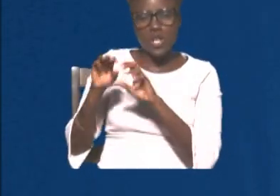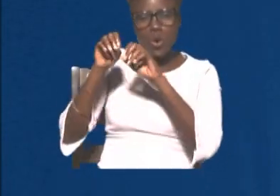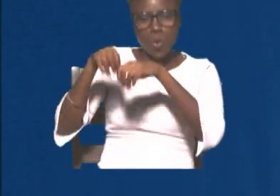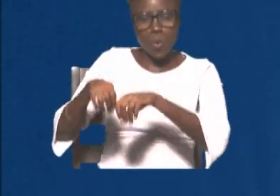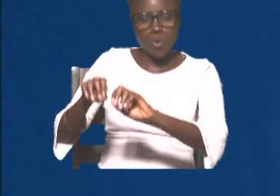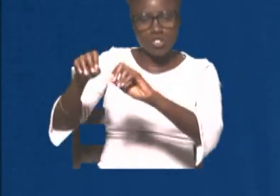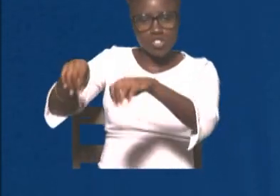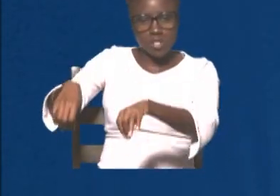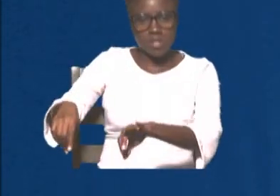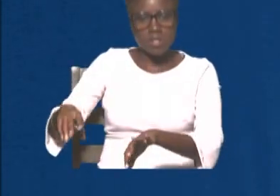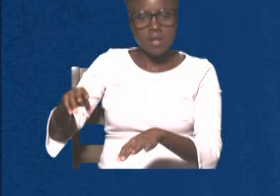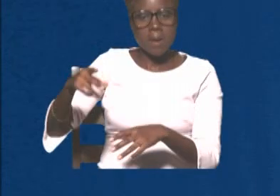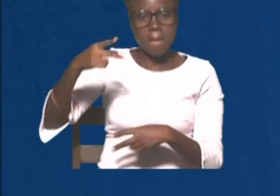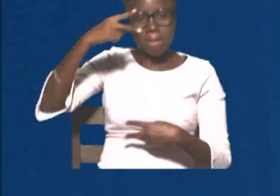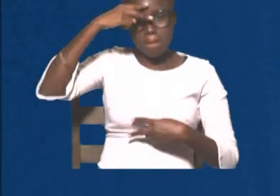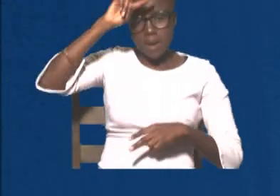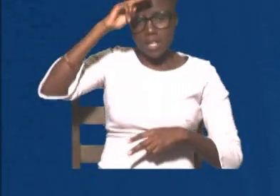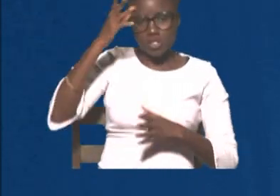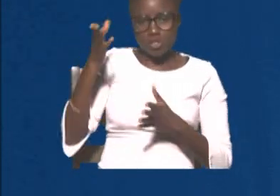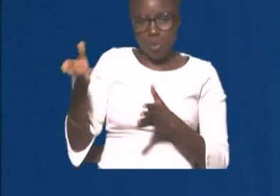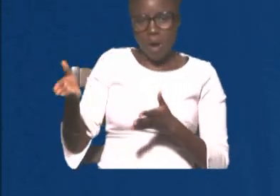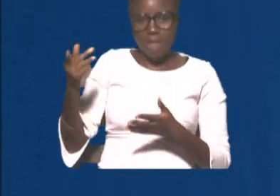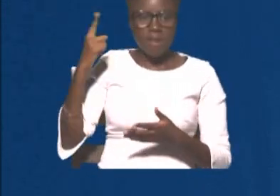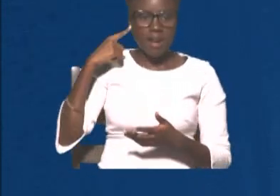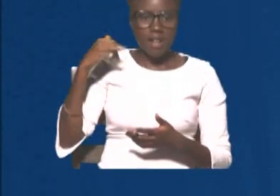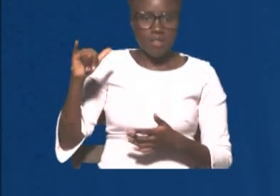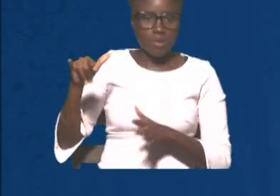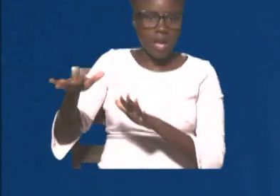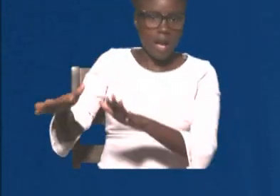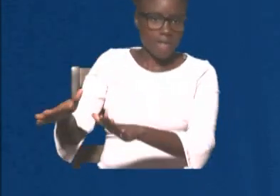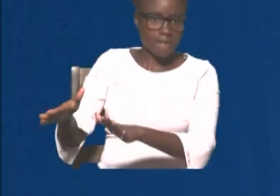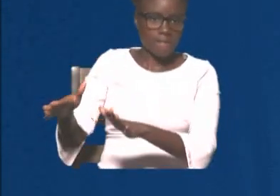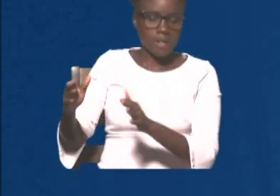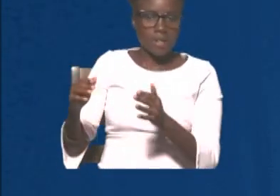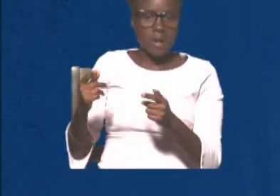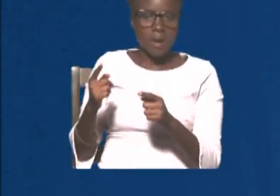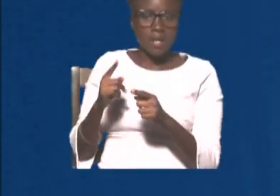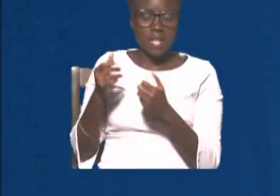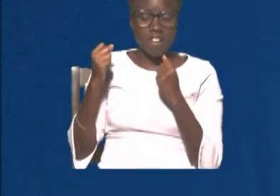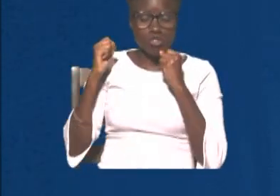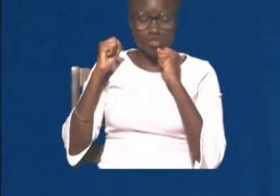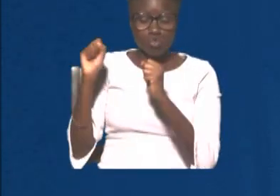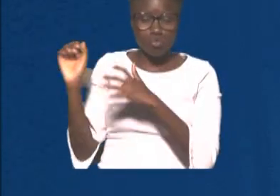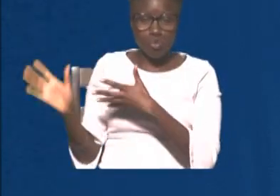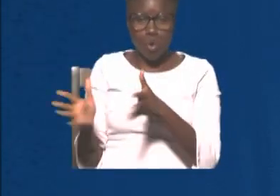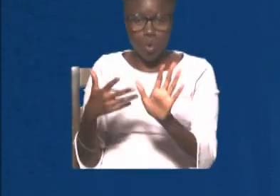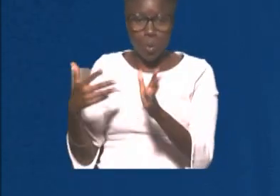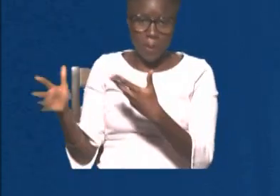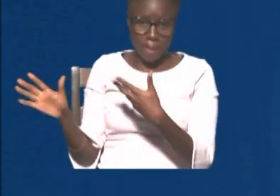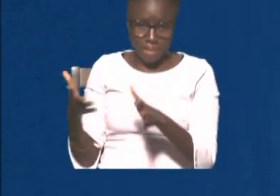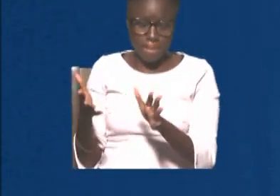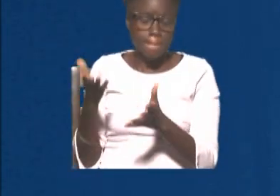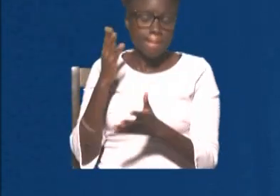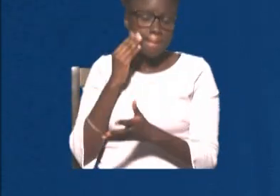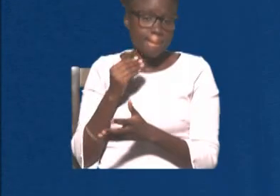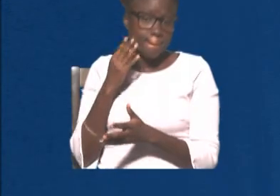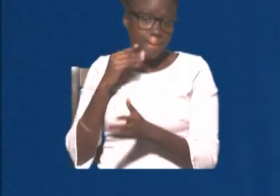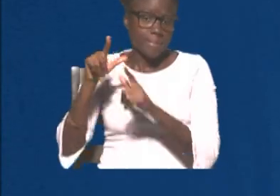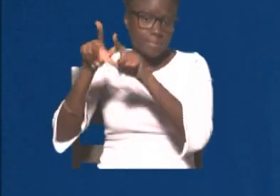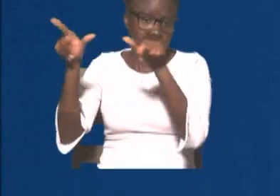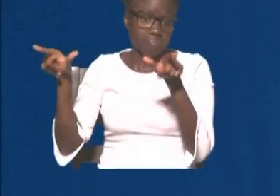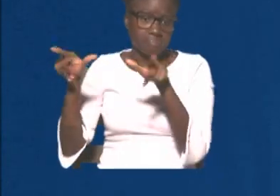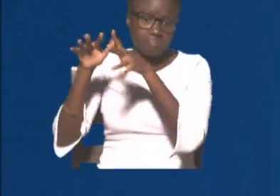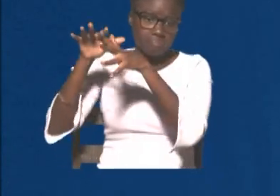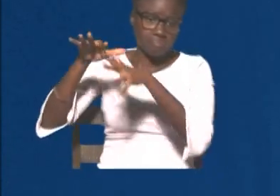even Southern California are experiencing dangerous surf, rip currents, strong winds, and could also experience possible